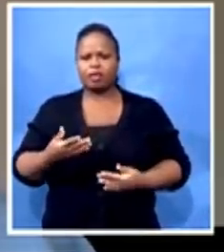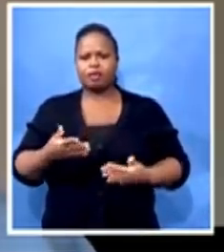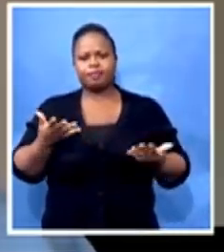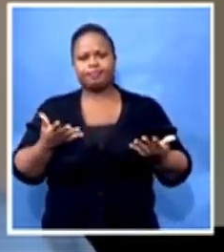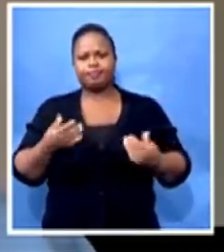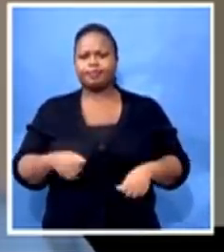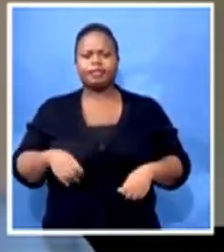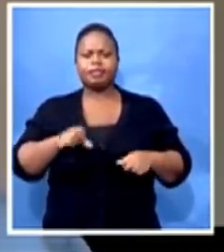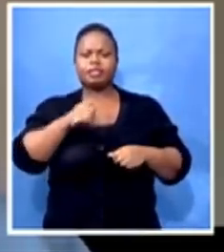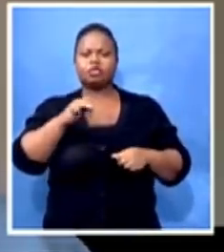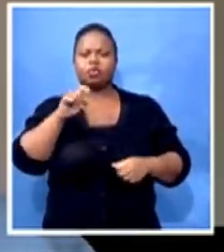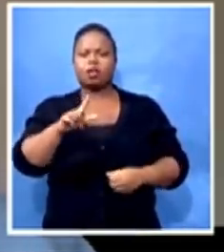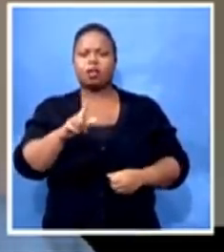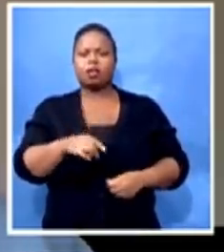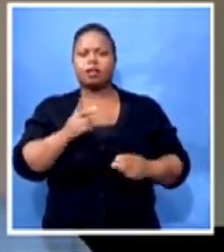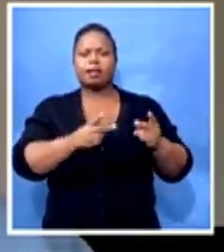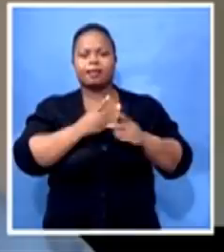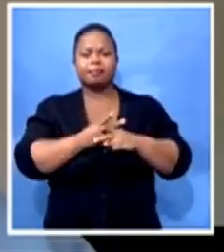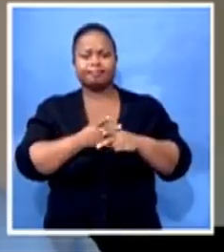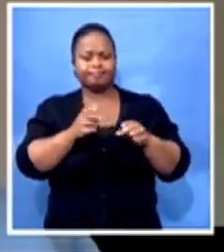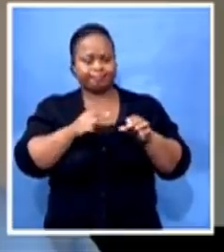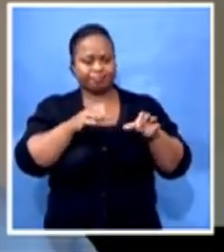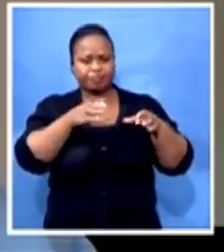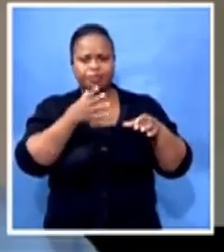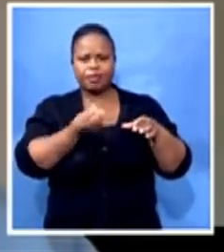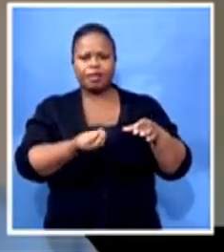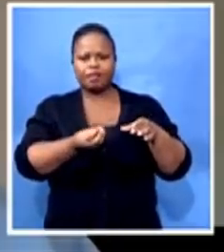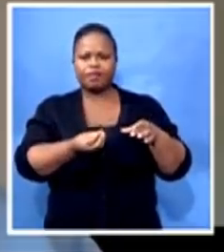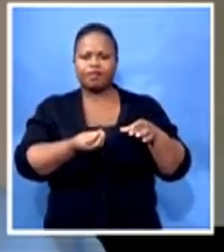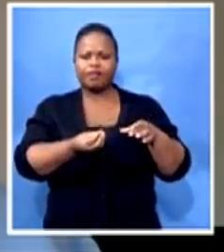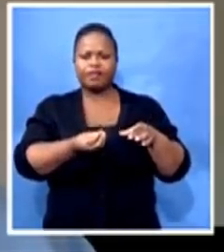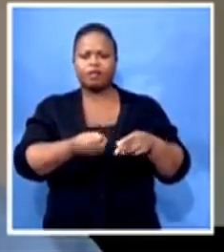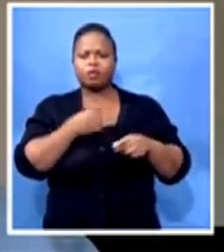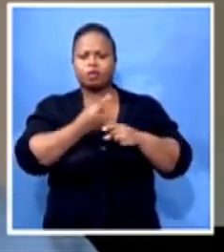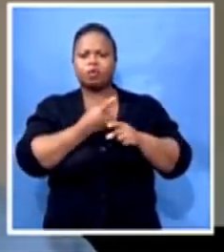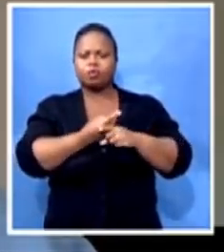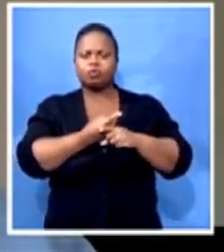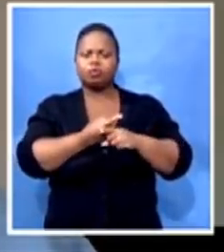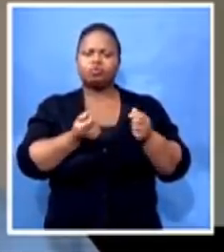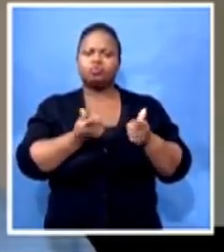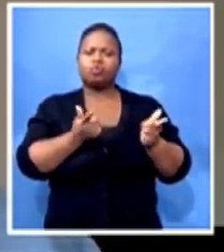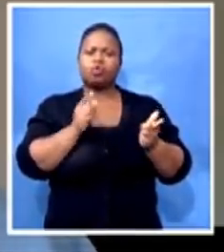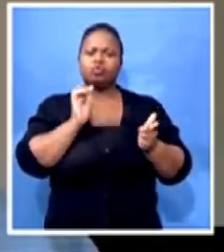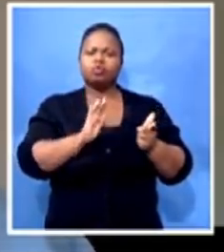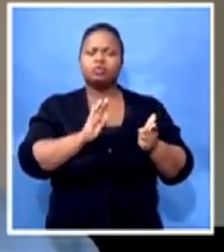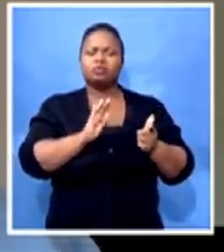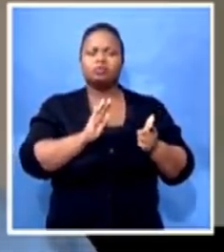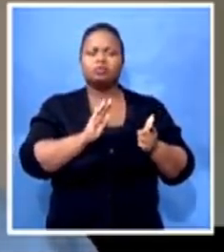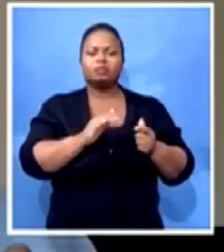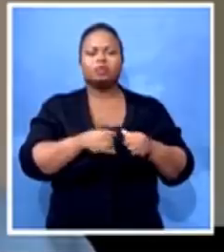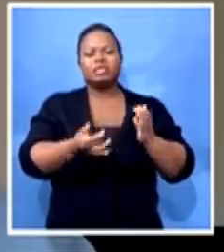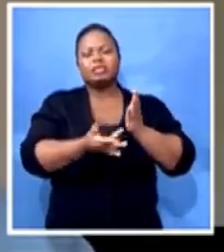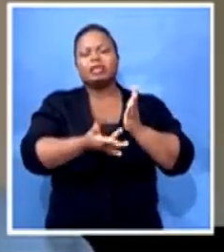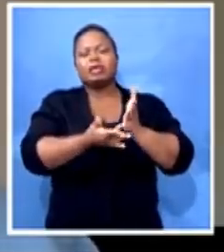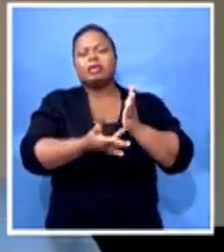its coal to fuel technology. It's a kind of technological wonders that have actually come